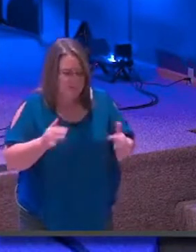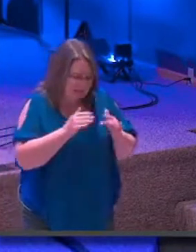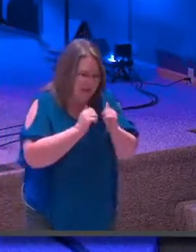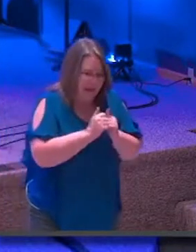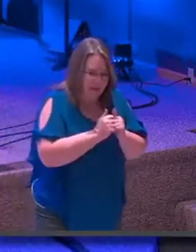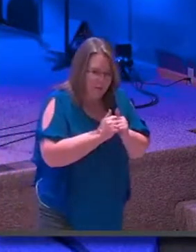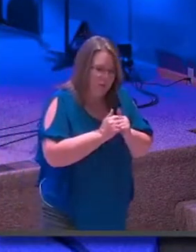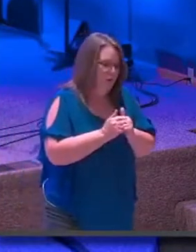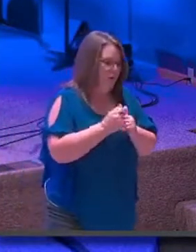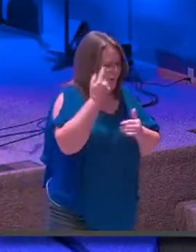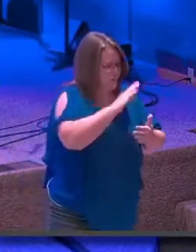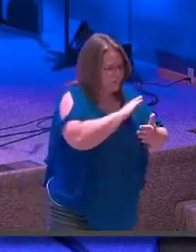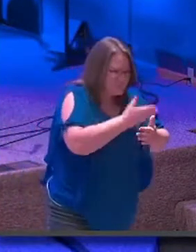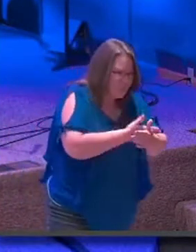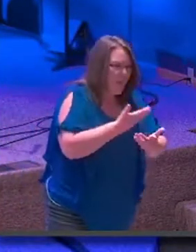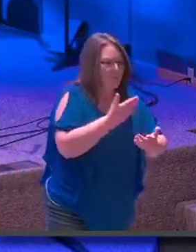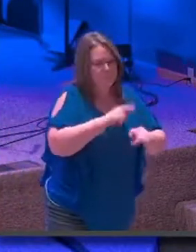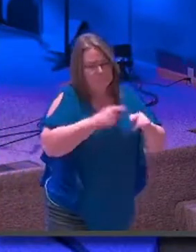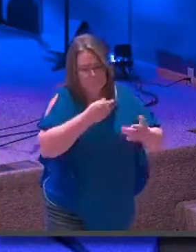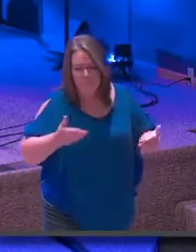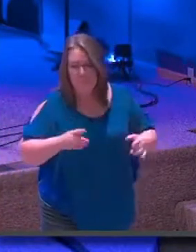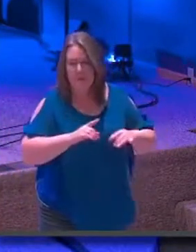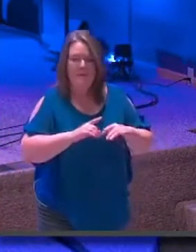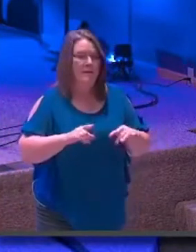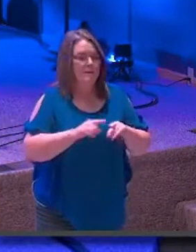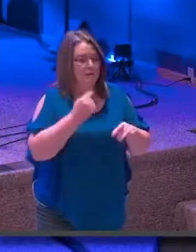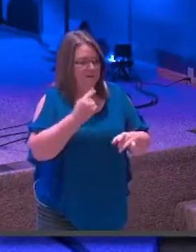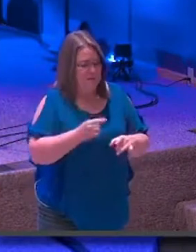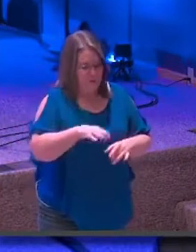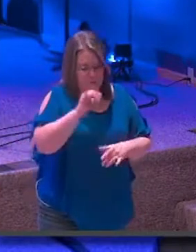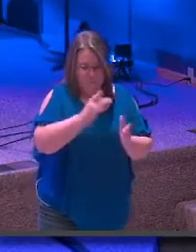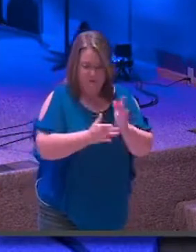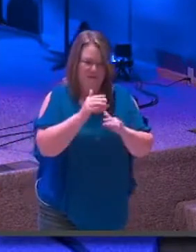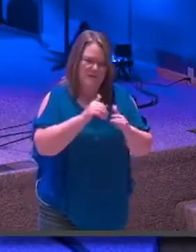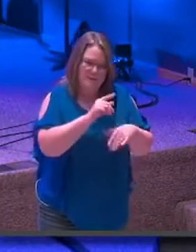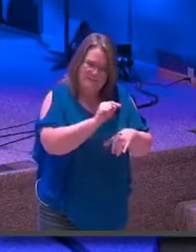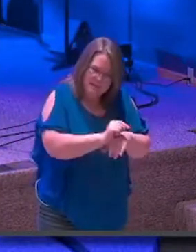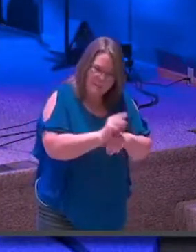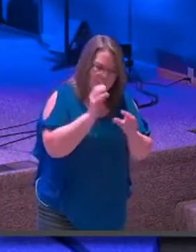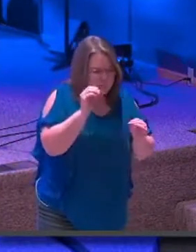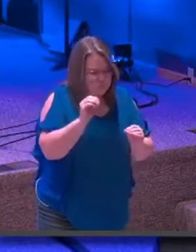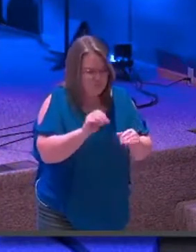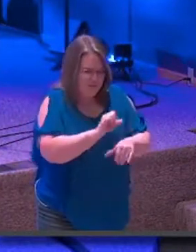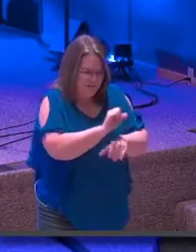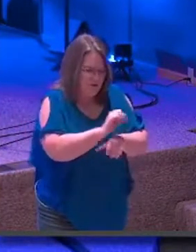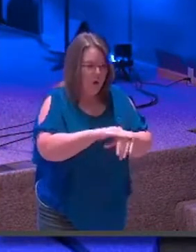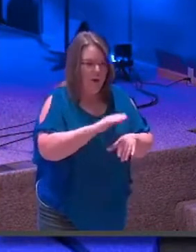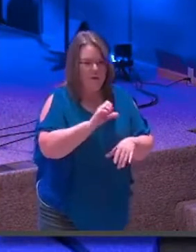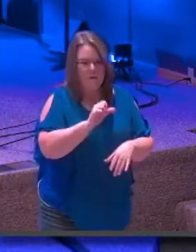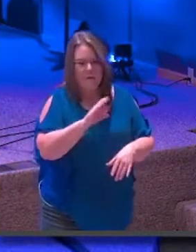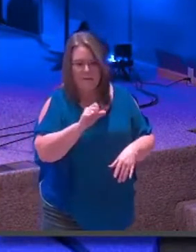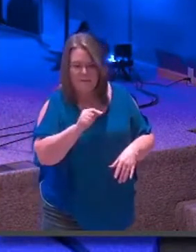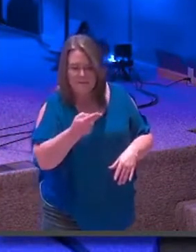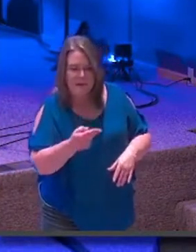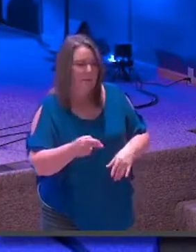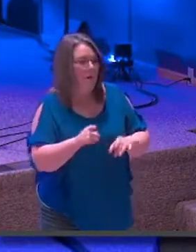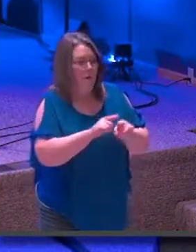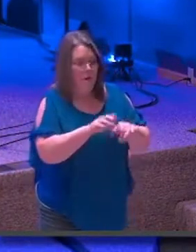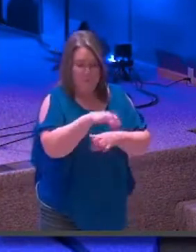strengthened. And so, like I said, you find Jesus in the temple or teaching in the synagogue on the Sabbath, and you also find